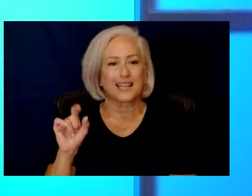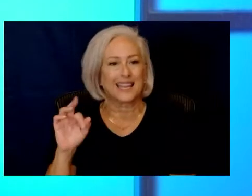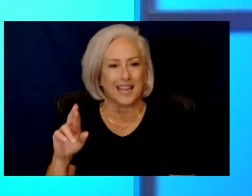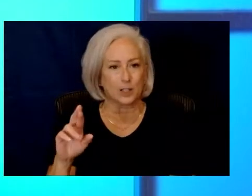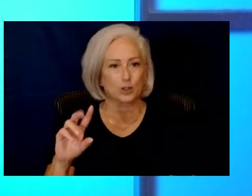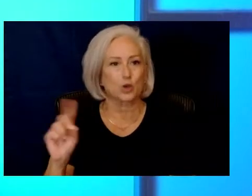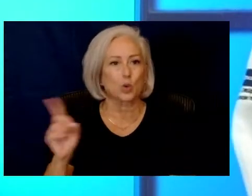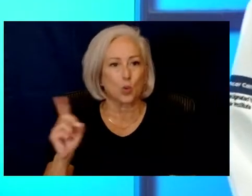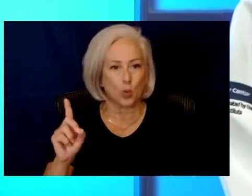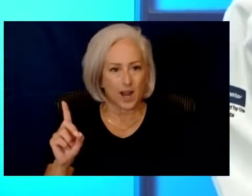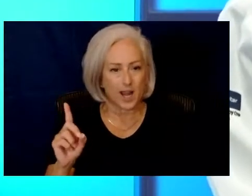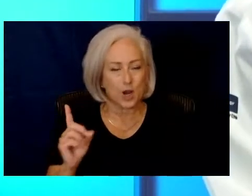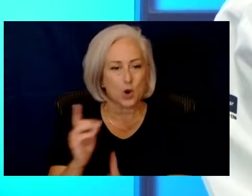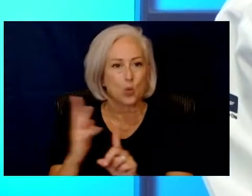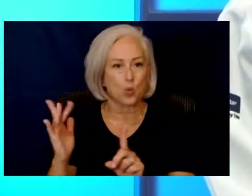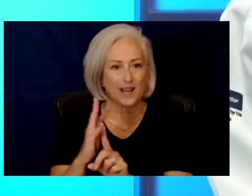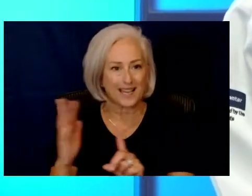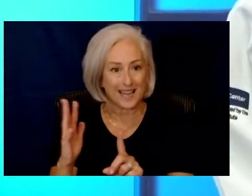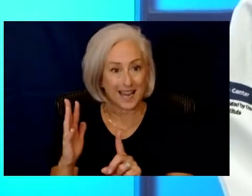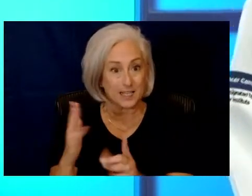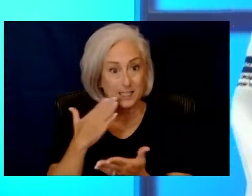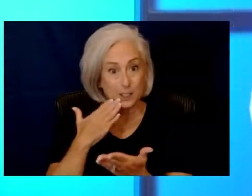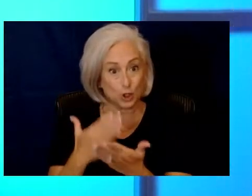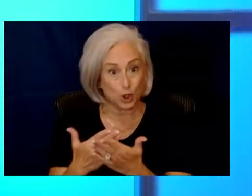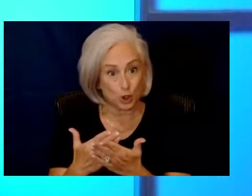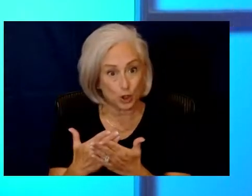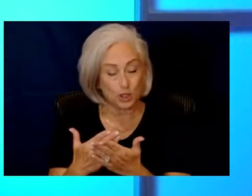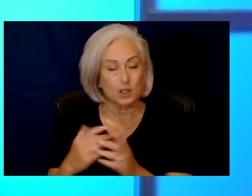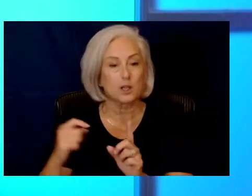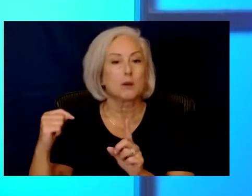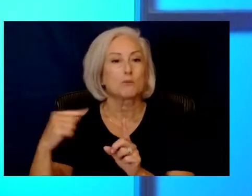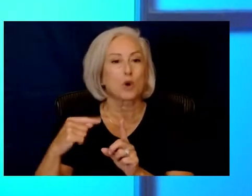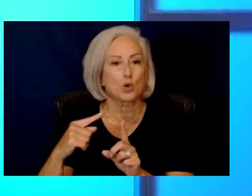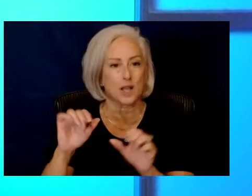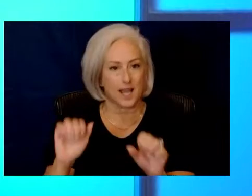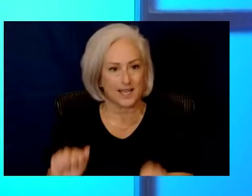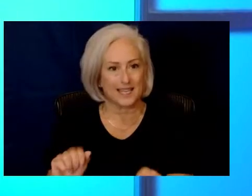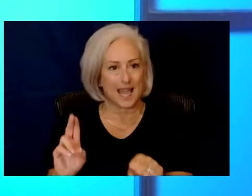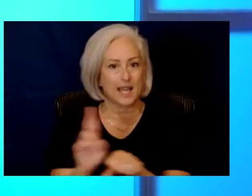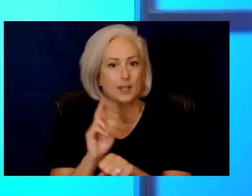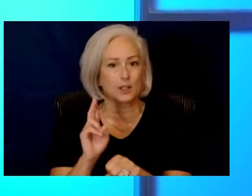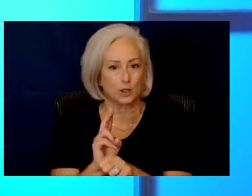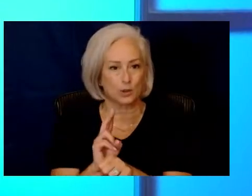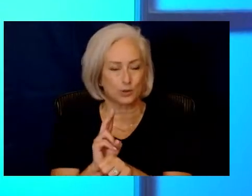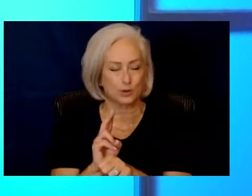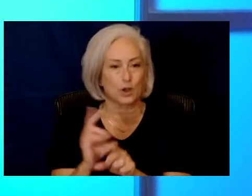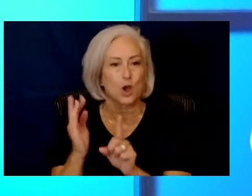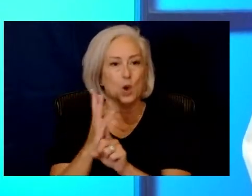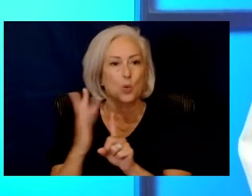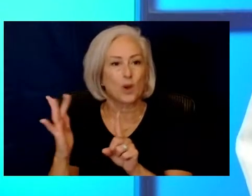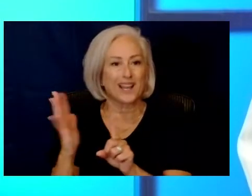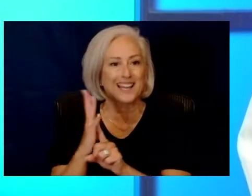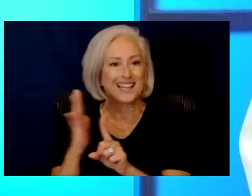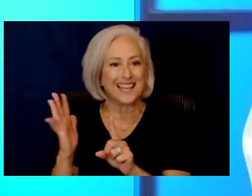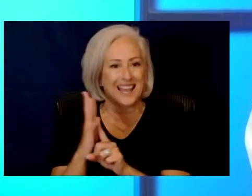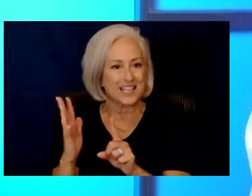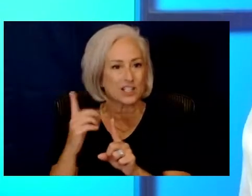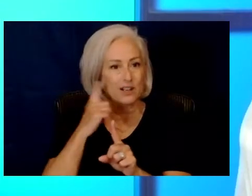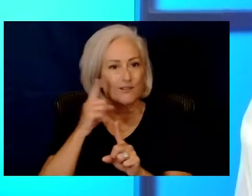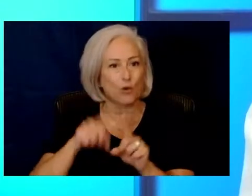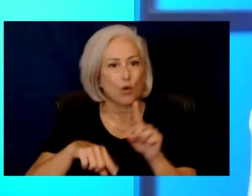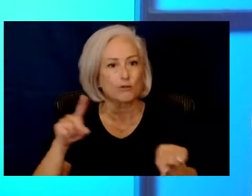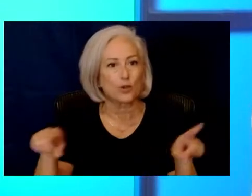is indicated, proton can be used for. So radiation is indicated for many different types of